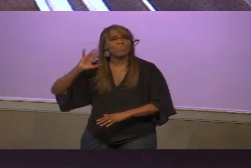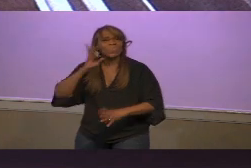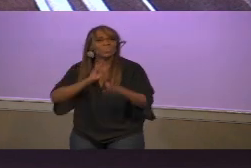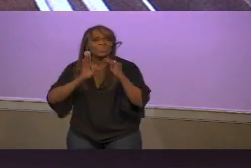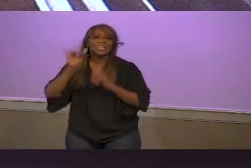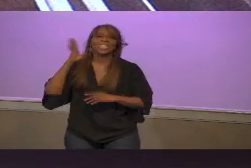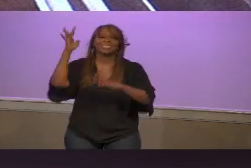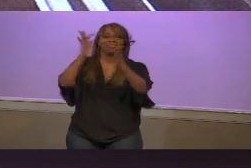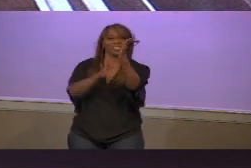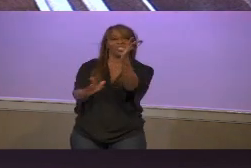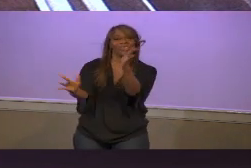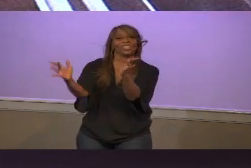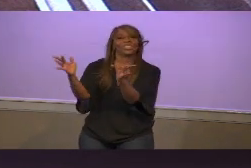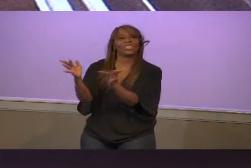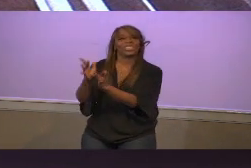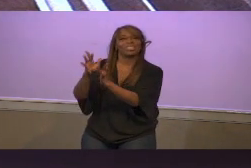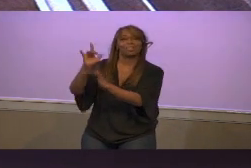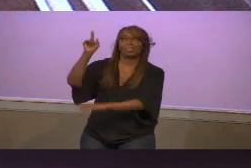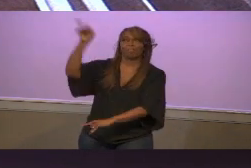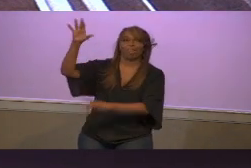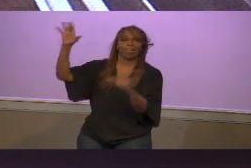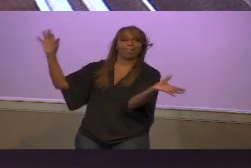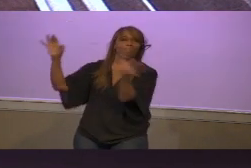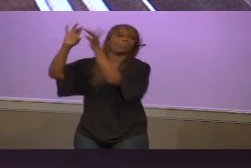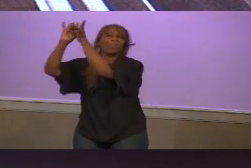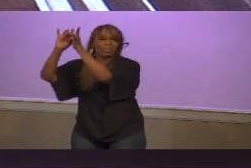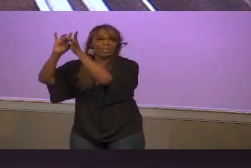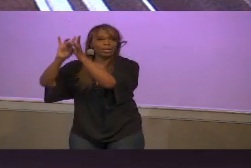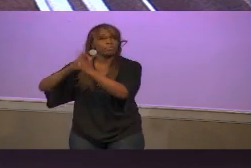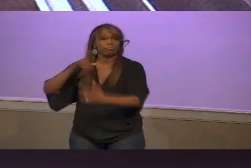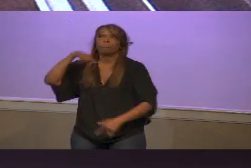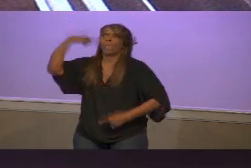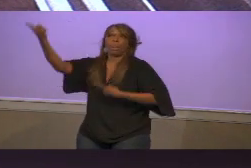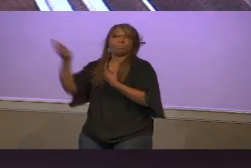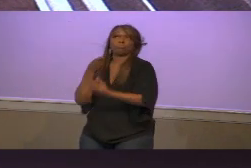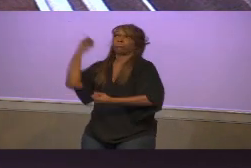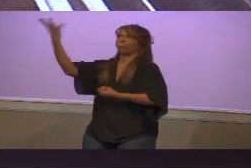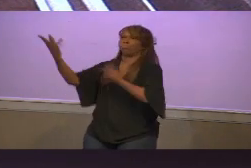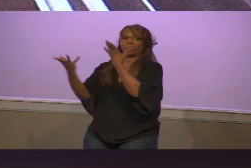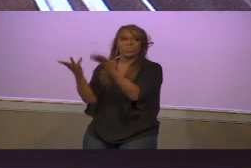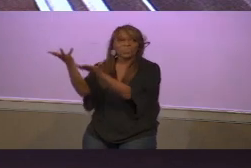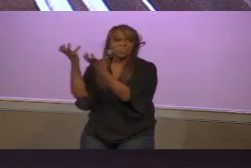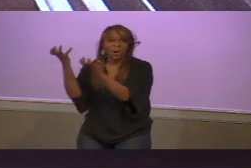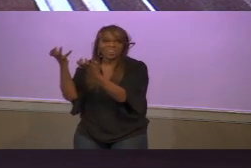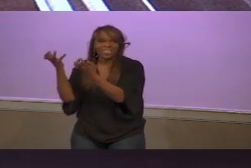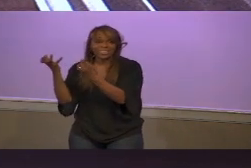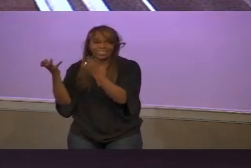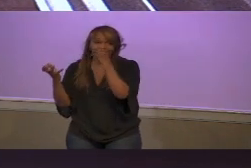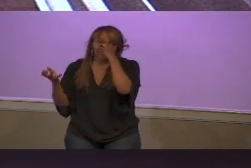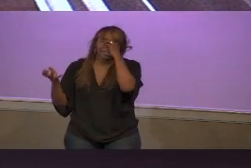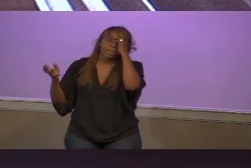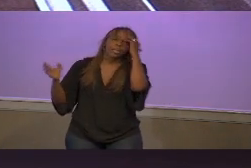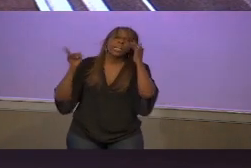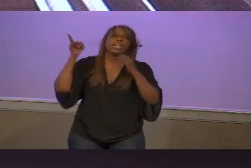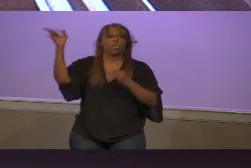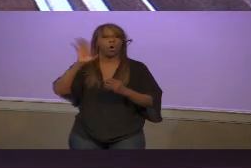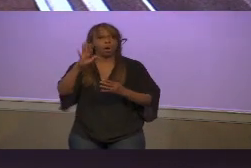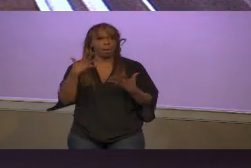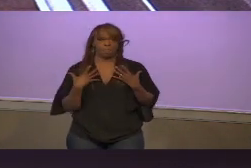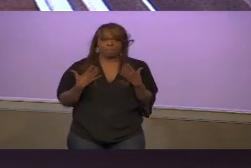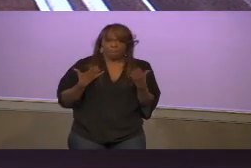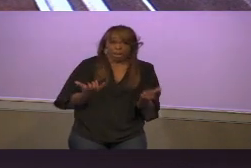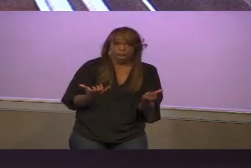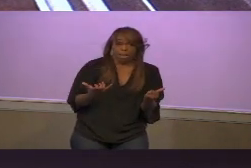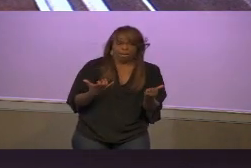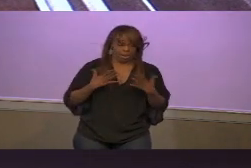says, "Jesus is on the main line. You can tell him what you want. If you need your body healed, you can tell